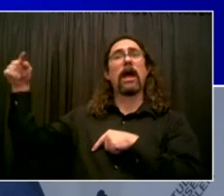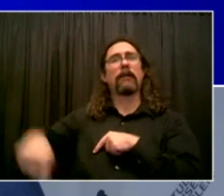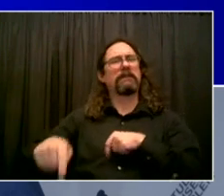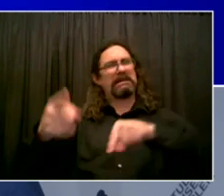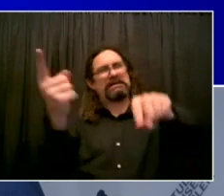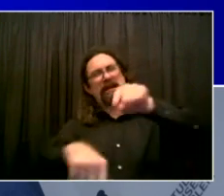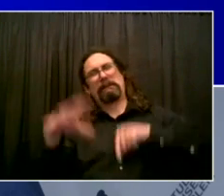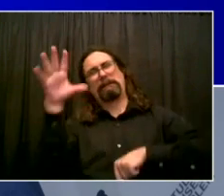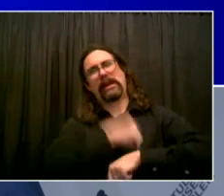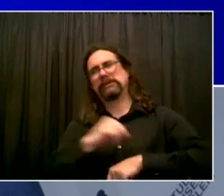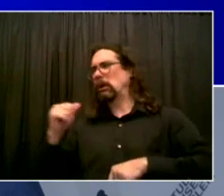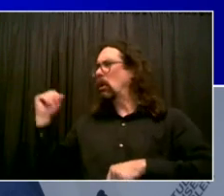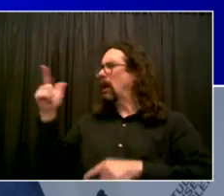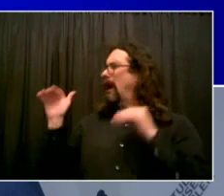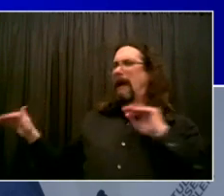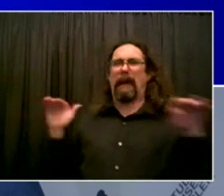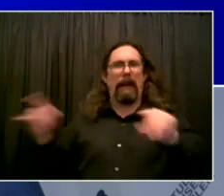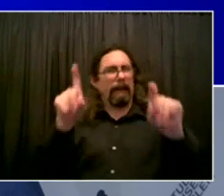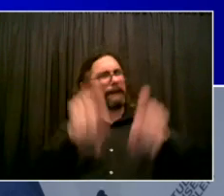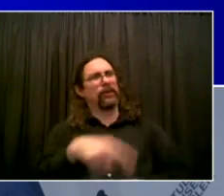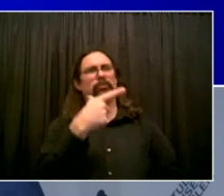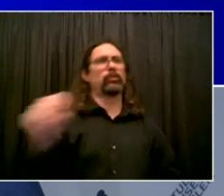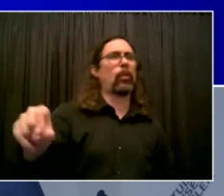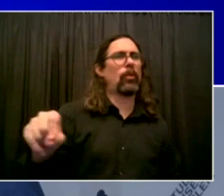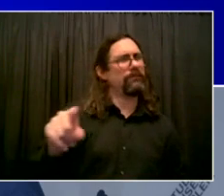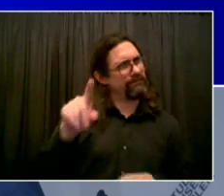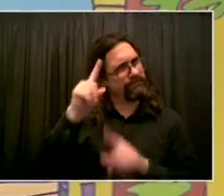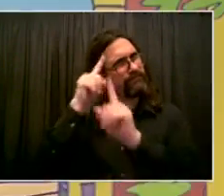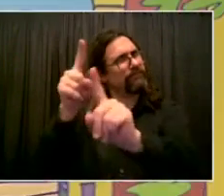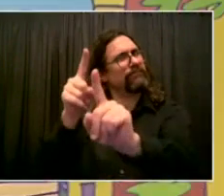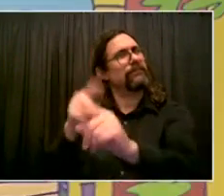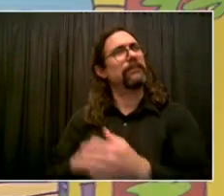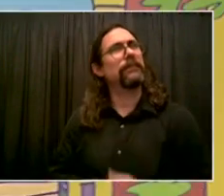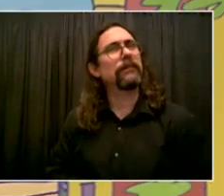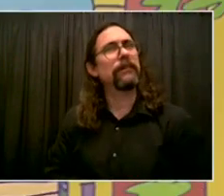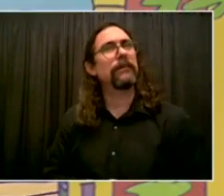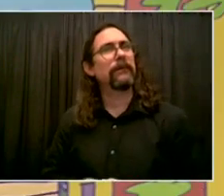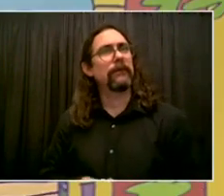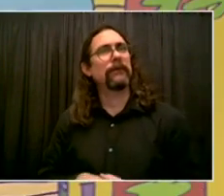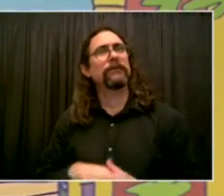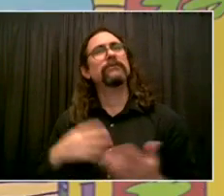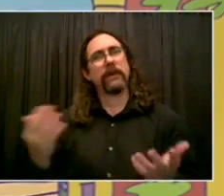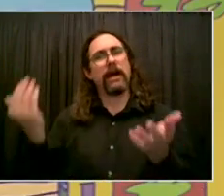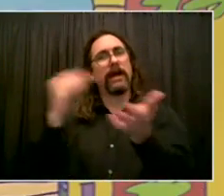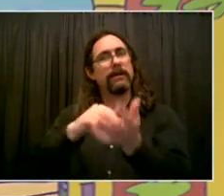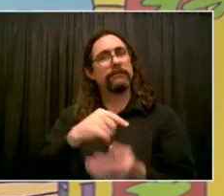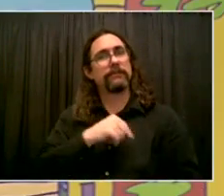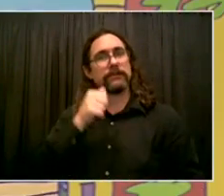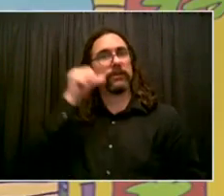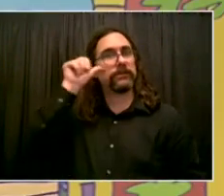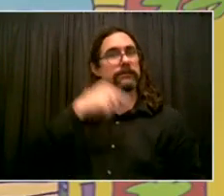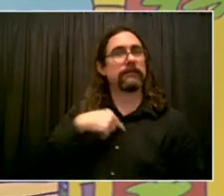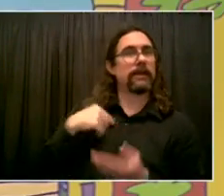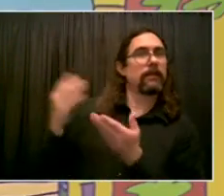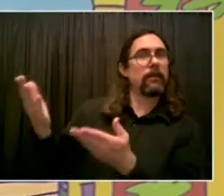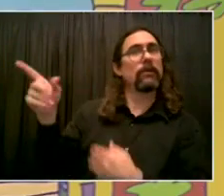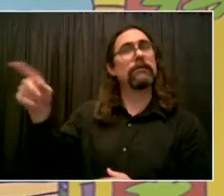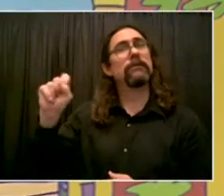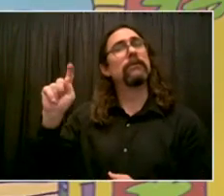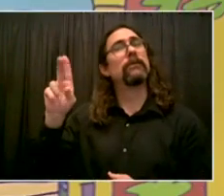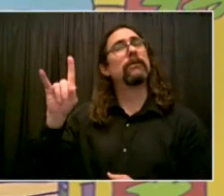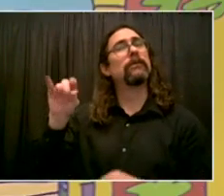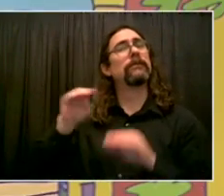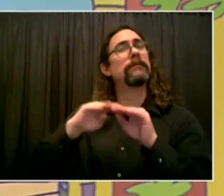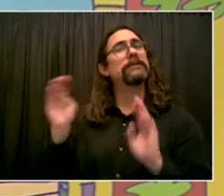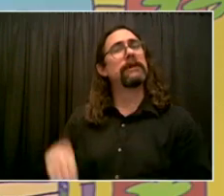great and amazing things ahead. Okay, now, another investment, and I think anyone